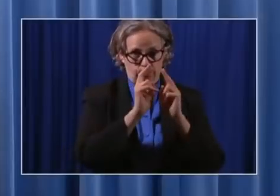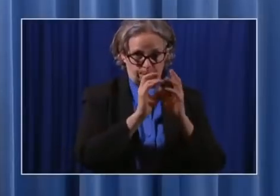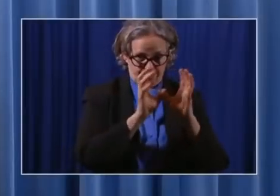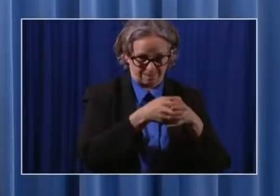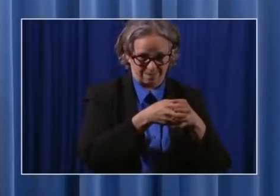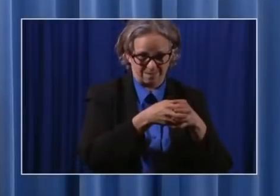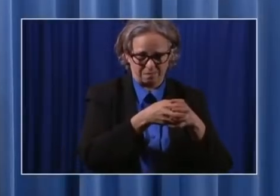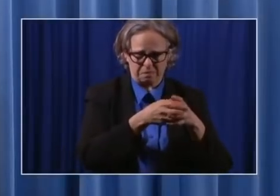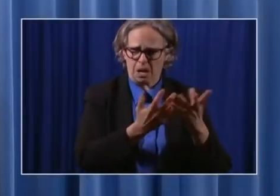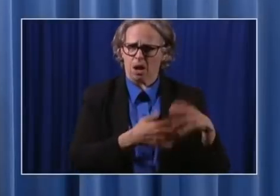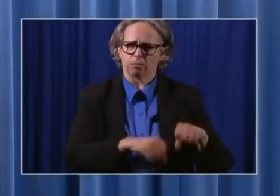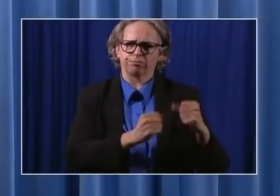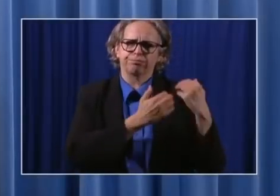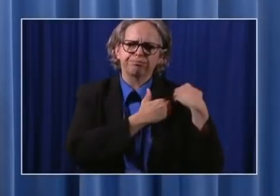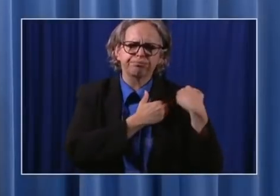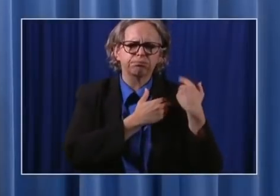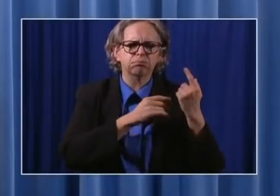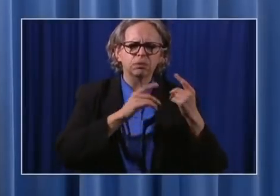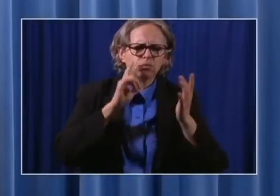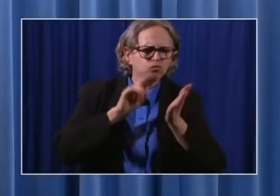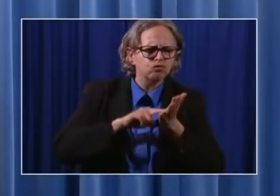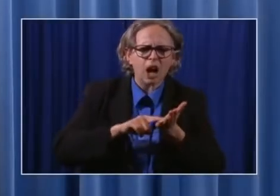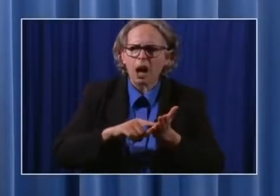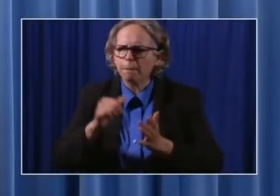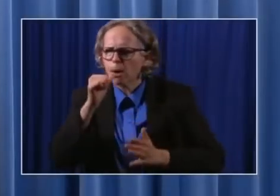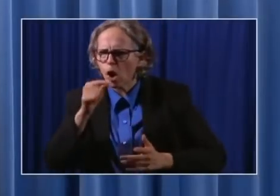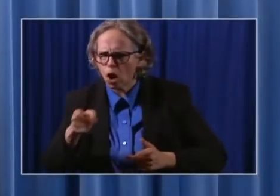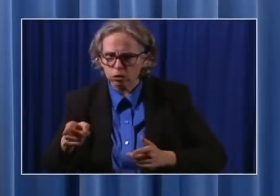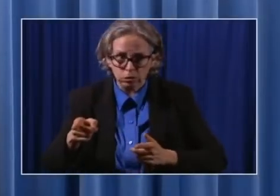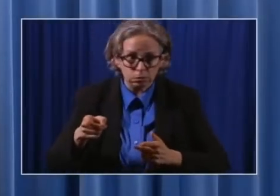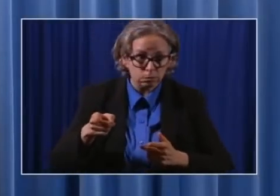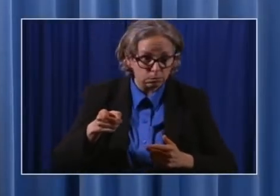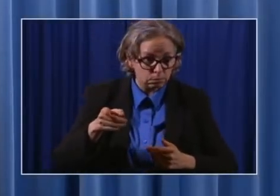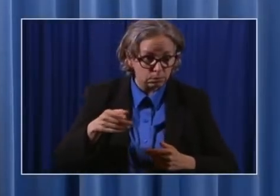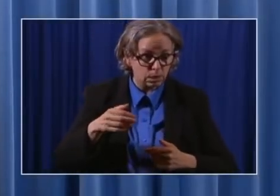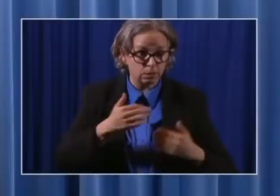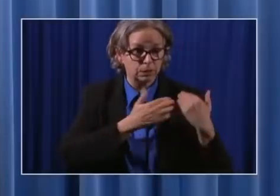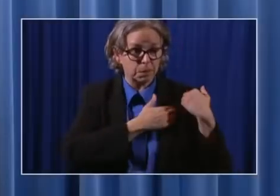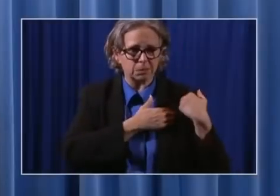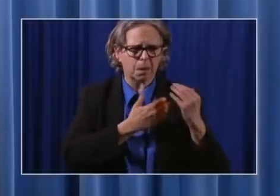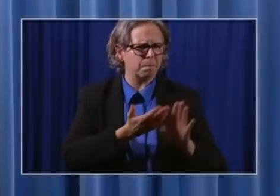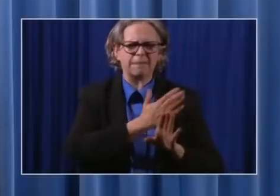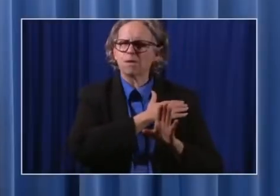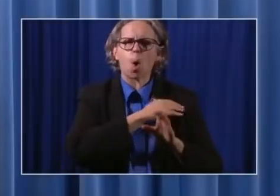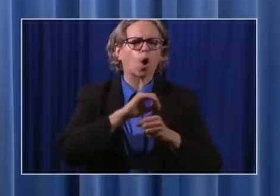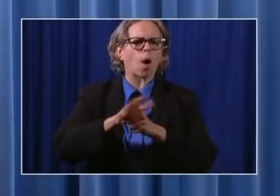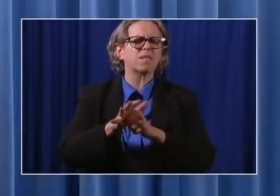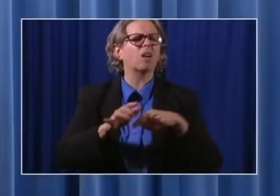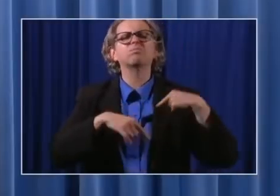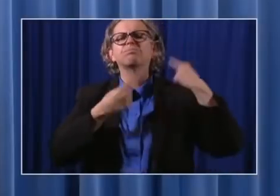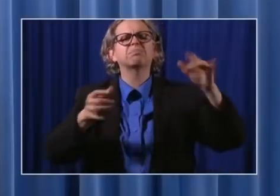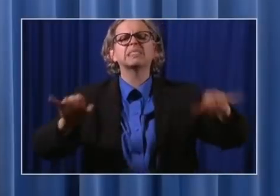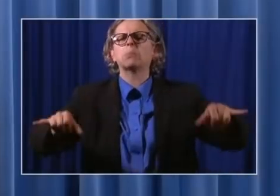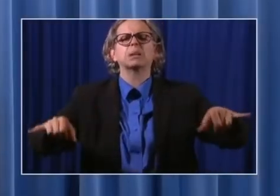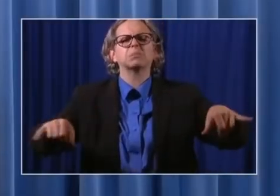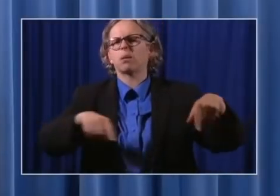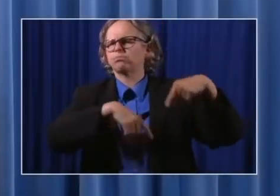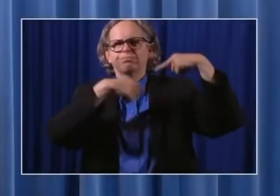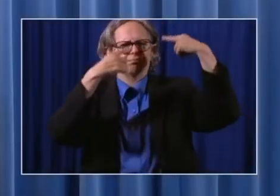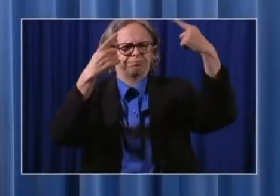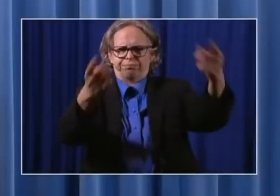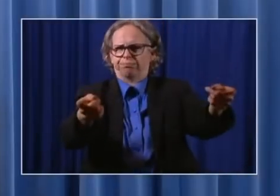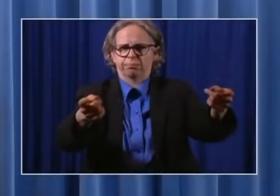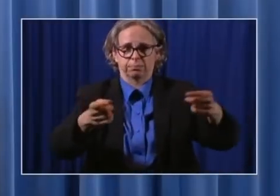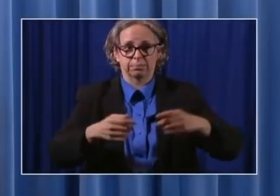what they do. This is what they did before the coronavirus. They continue to do that. And one of the things that